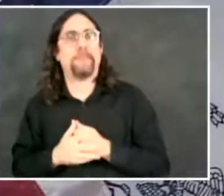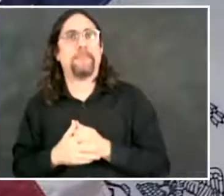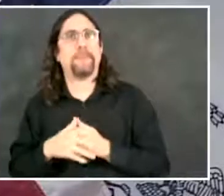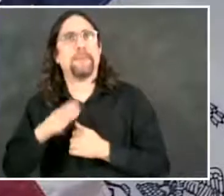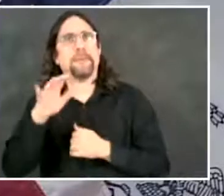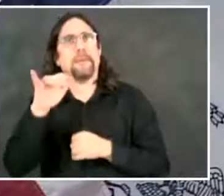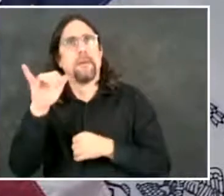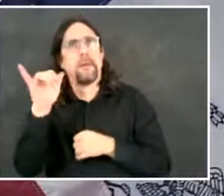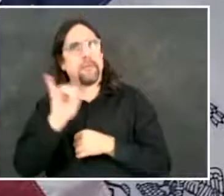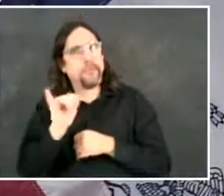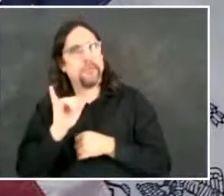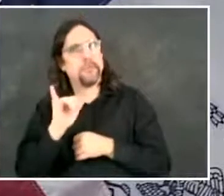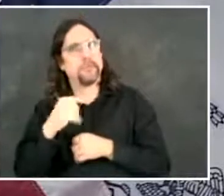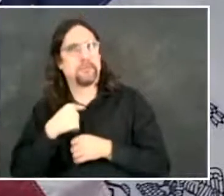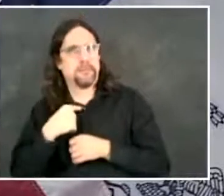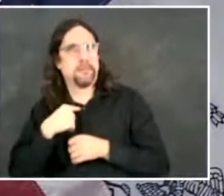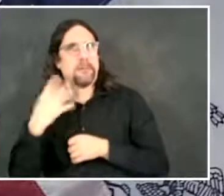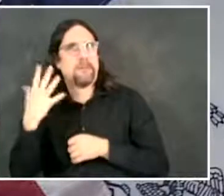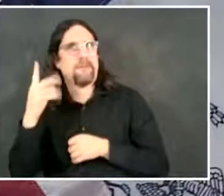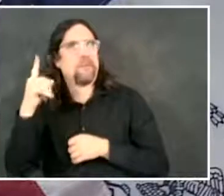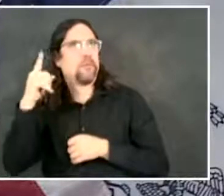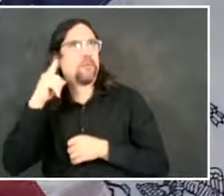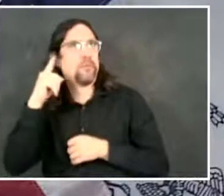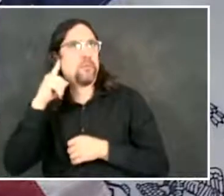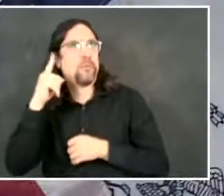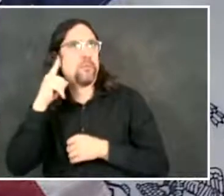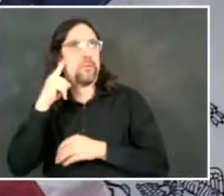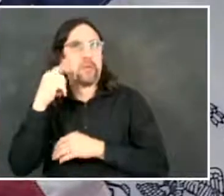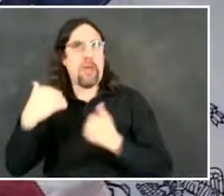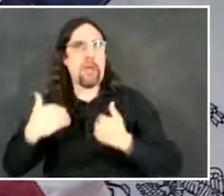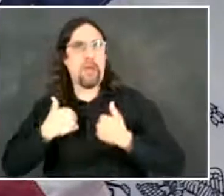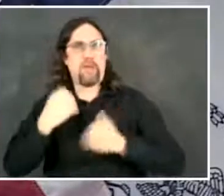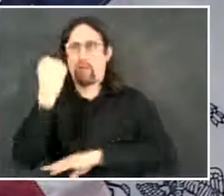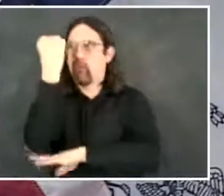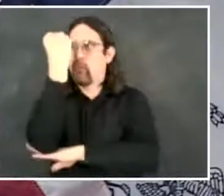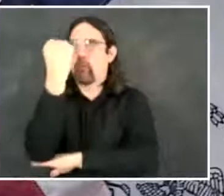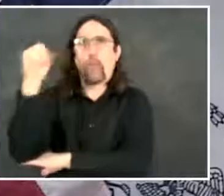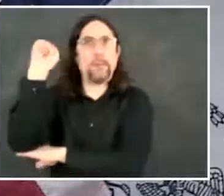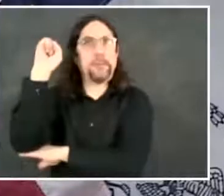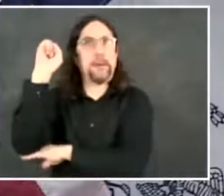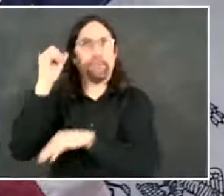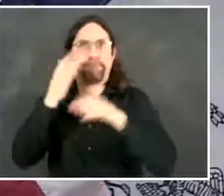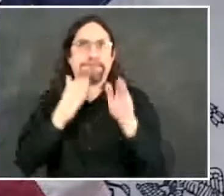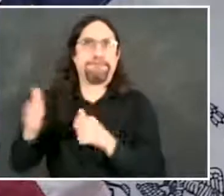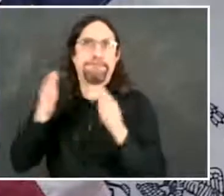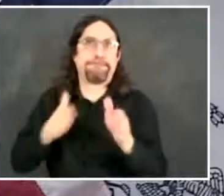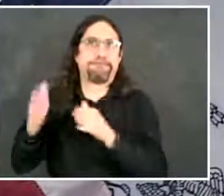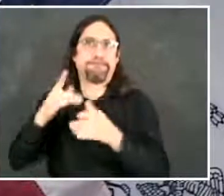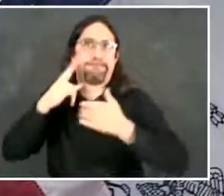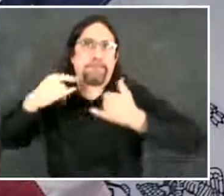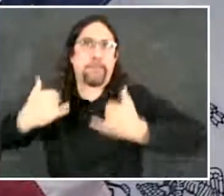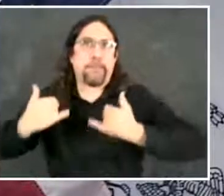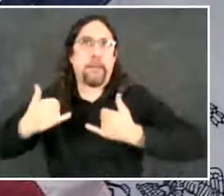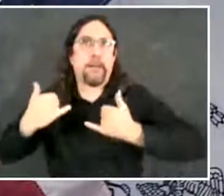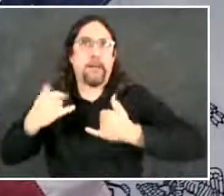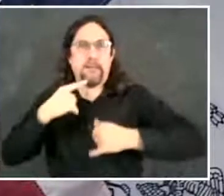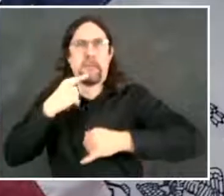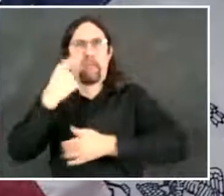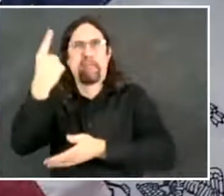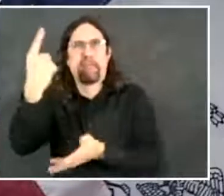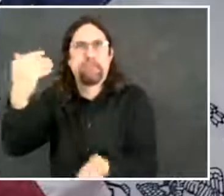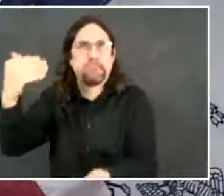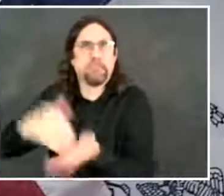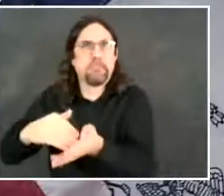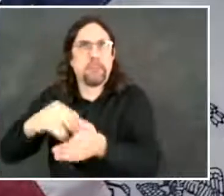of over 100 would be immediately fined, and those who refuse to disperse would be arrested. Can you guarantee that this group will face a fine and